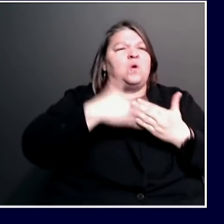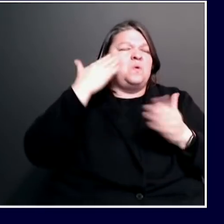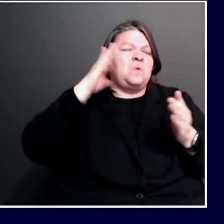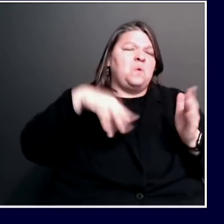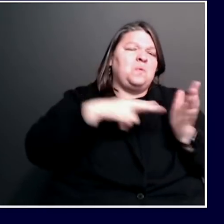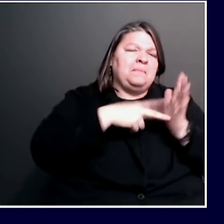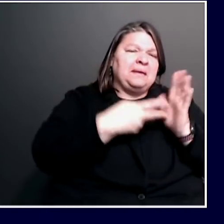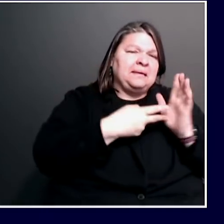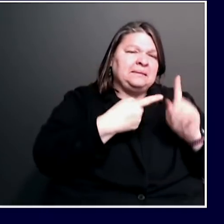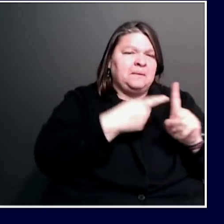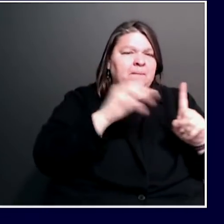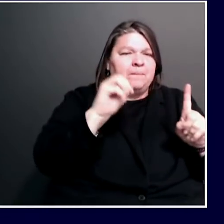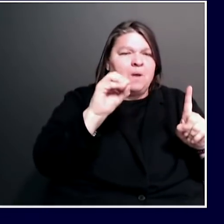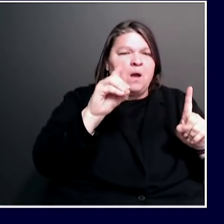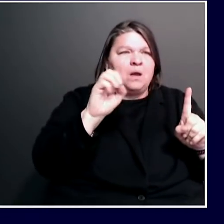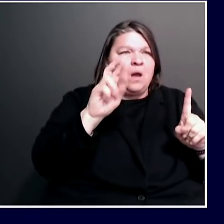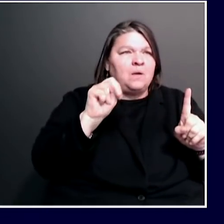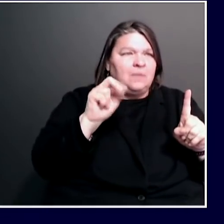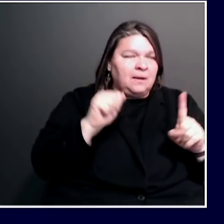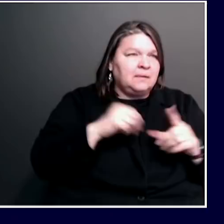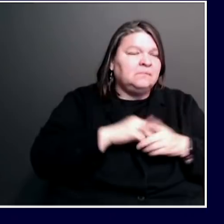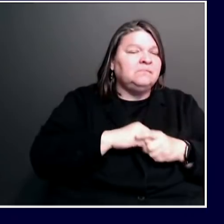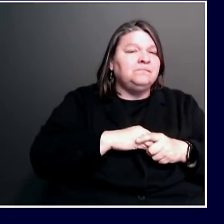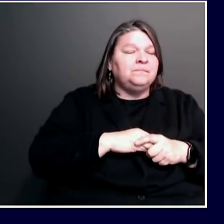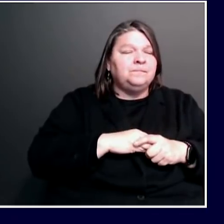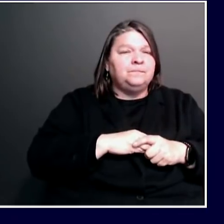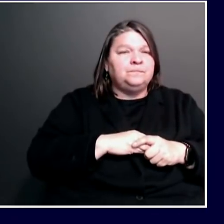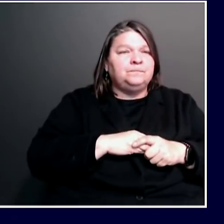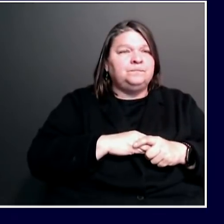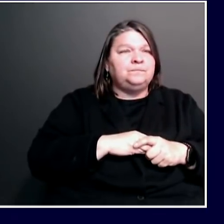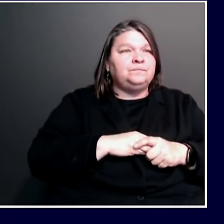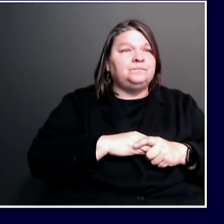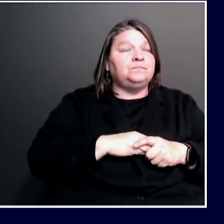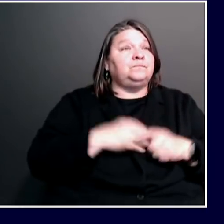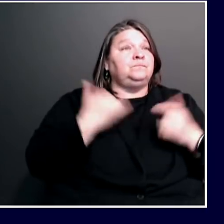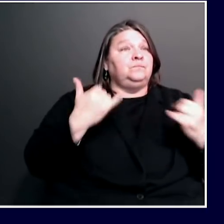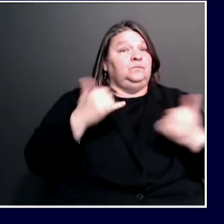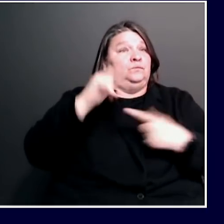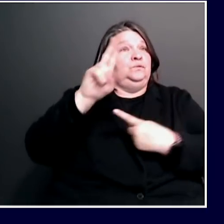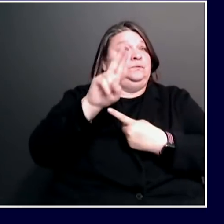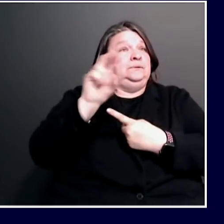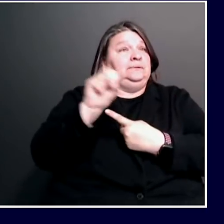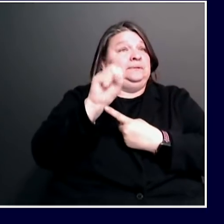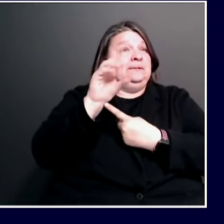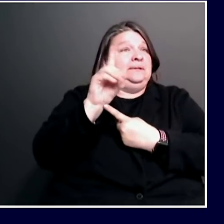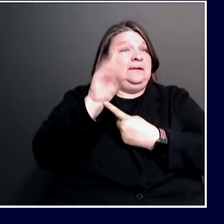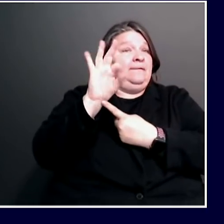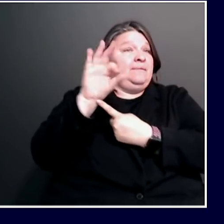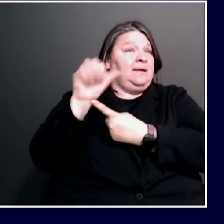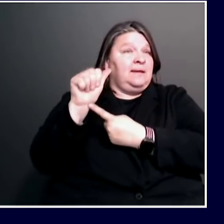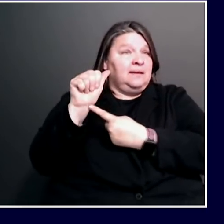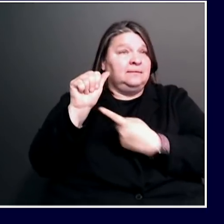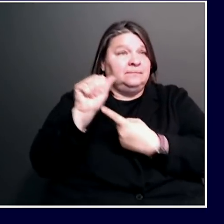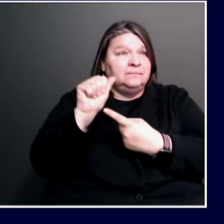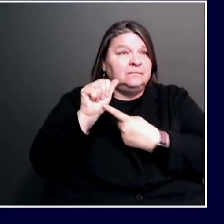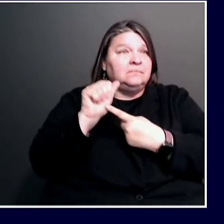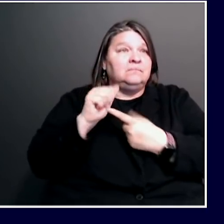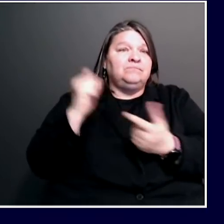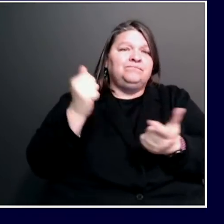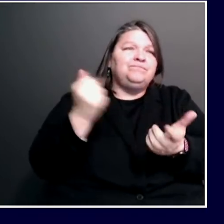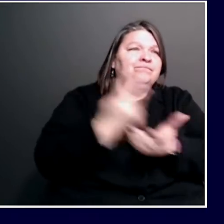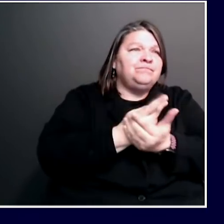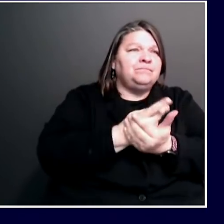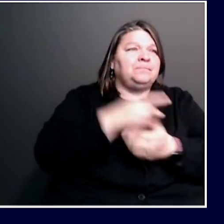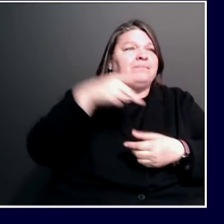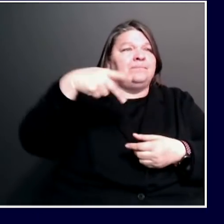Another piece of good news is that the US FDA is working with Pfizer to authorize Pfizer's vaccine for